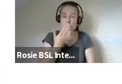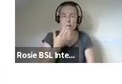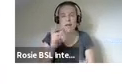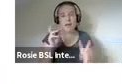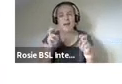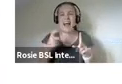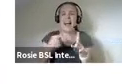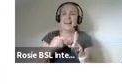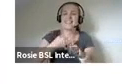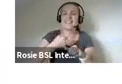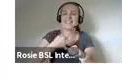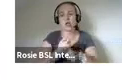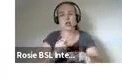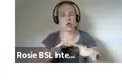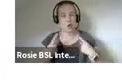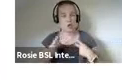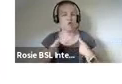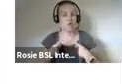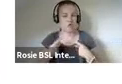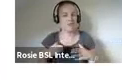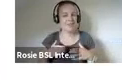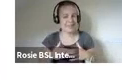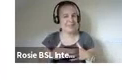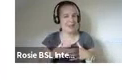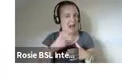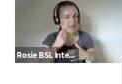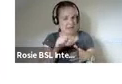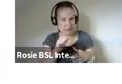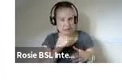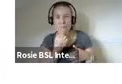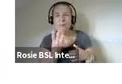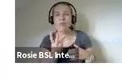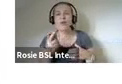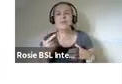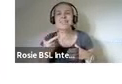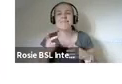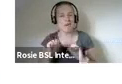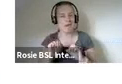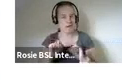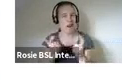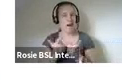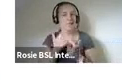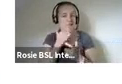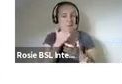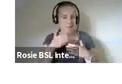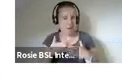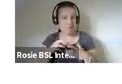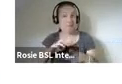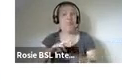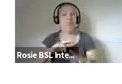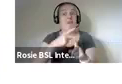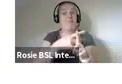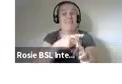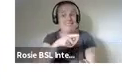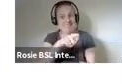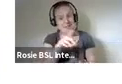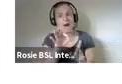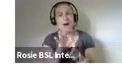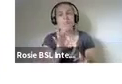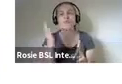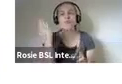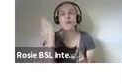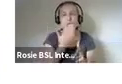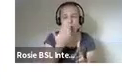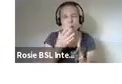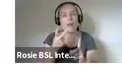Lviv, kindergarten number 37, going to the Lyceum, the primary and